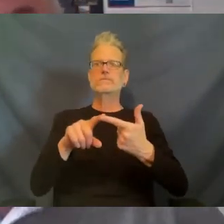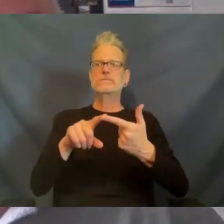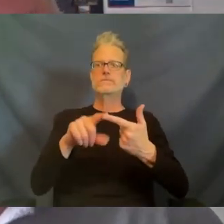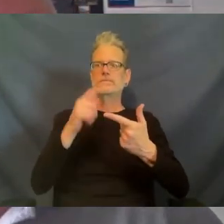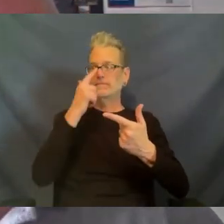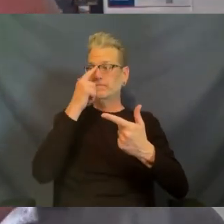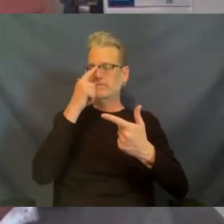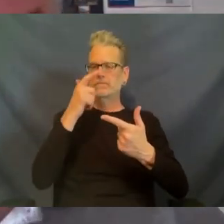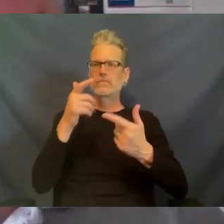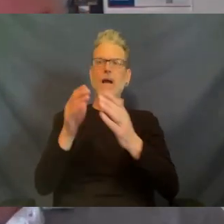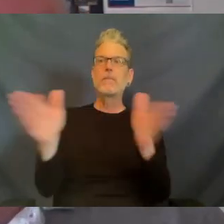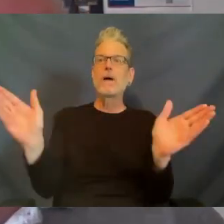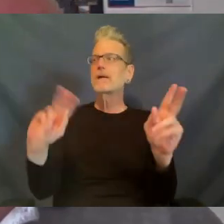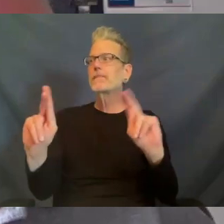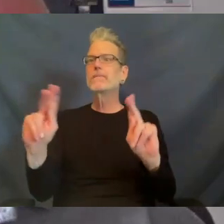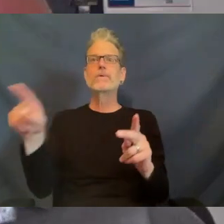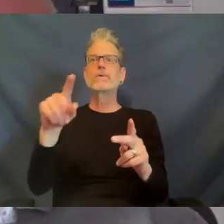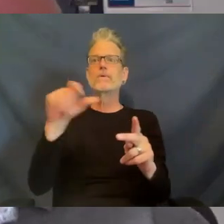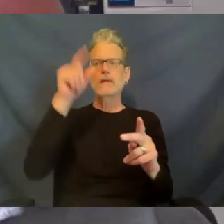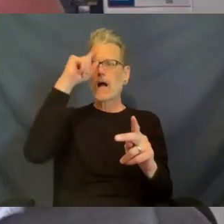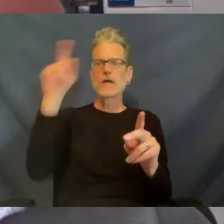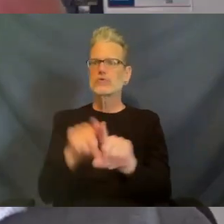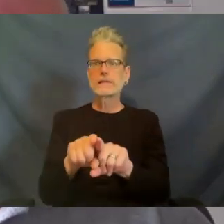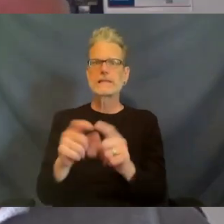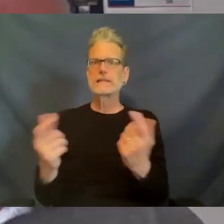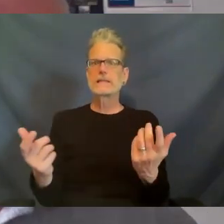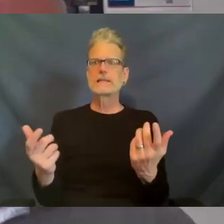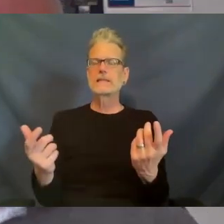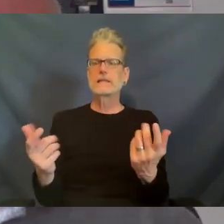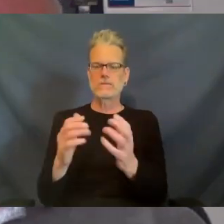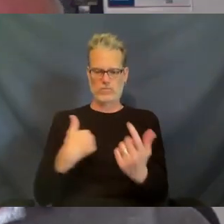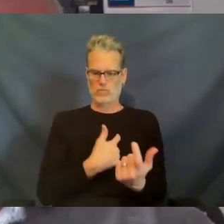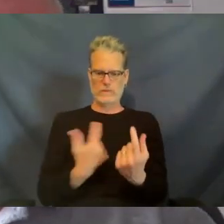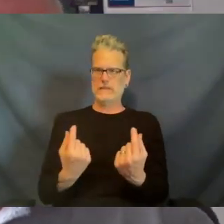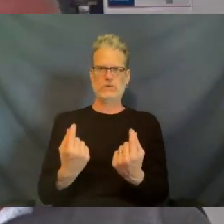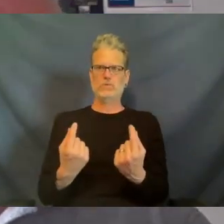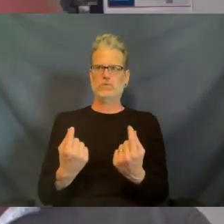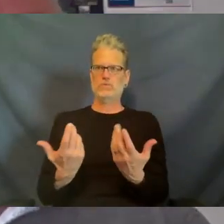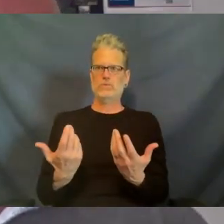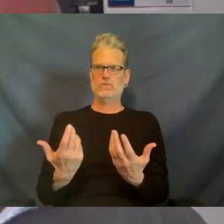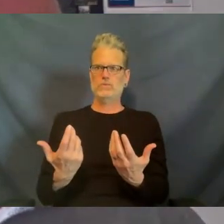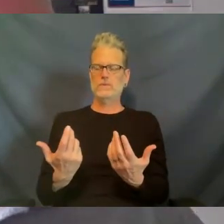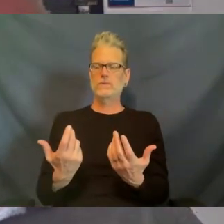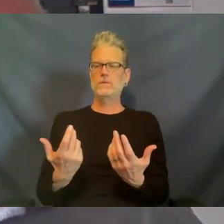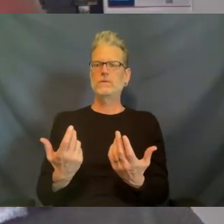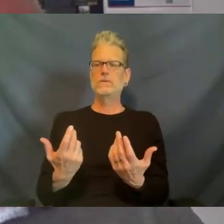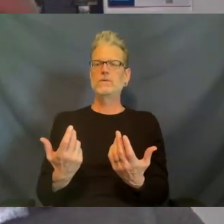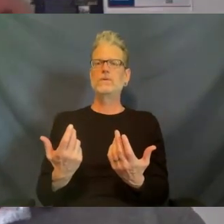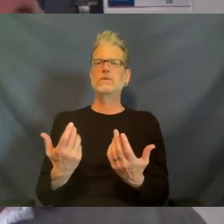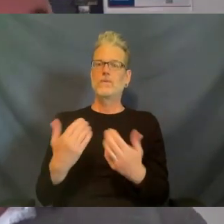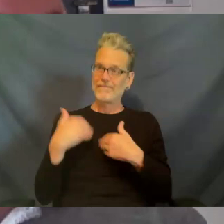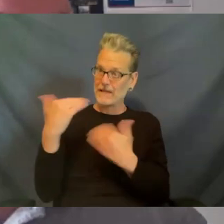a public that doesn't always agree on the best way for us moving forward. We have limitations